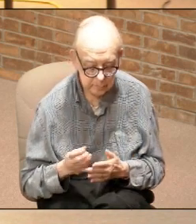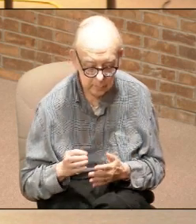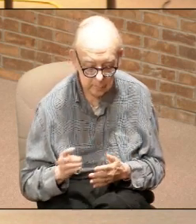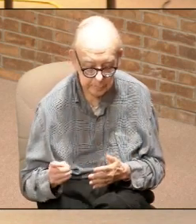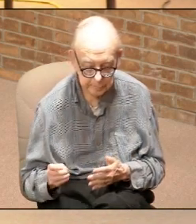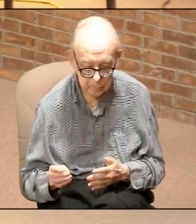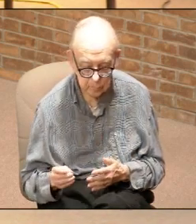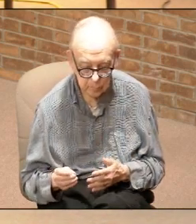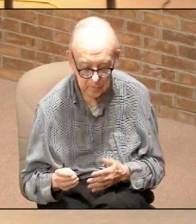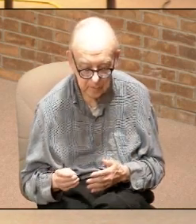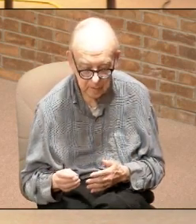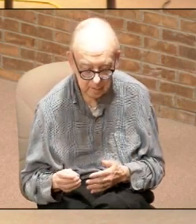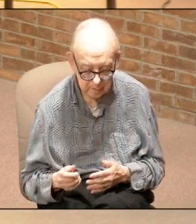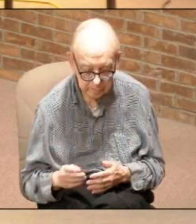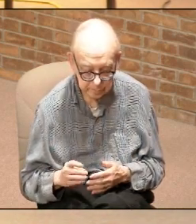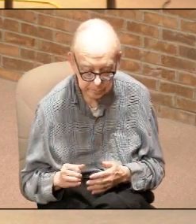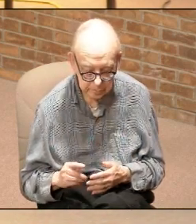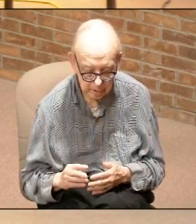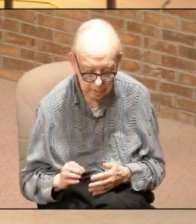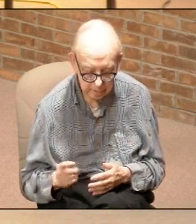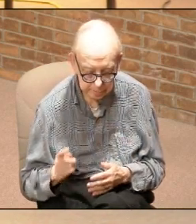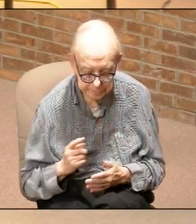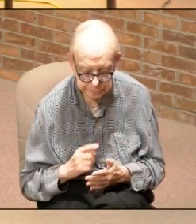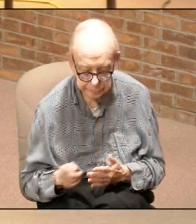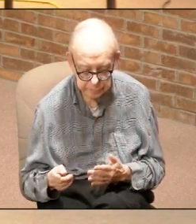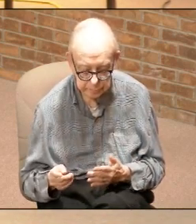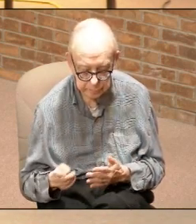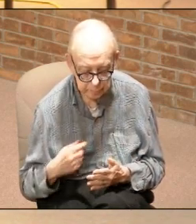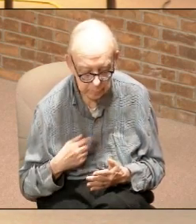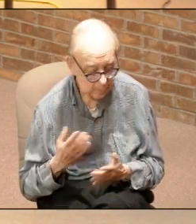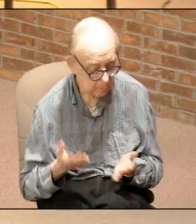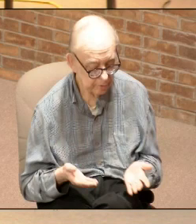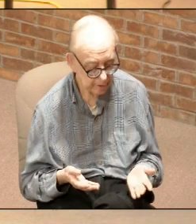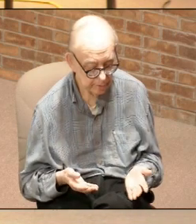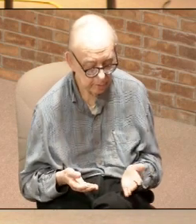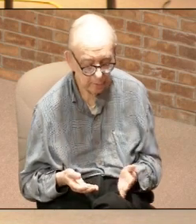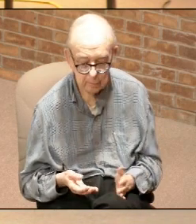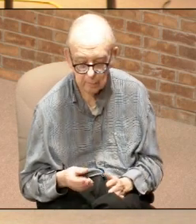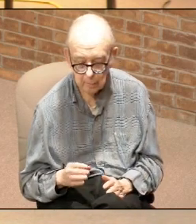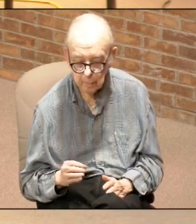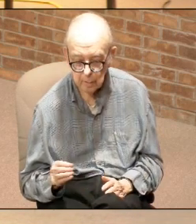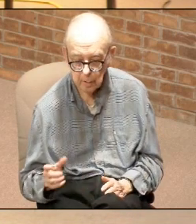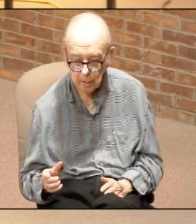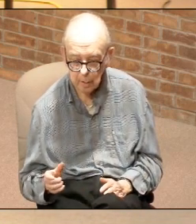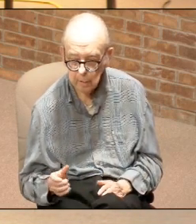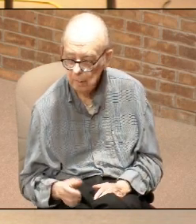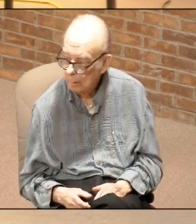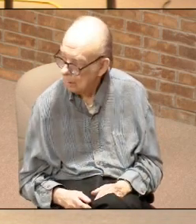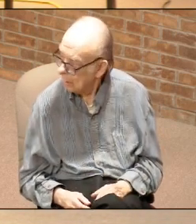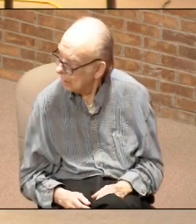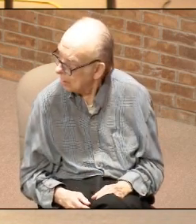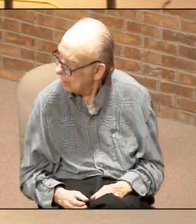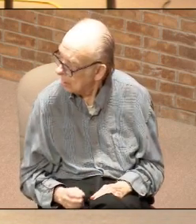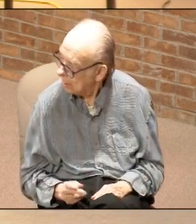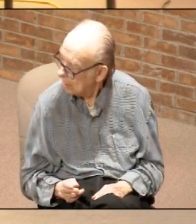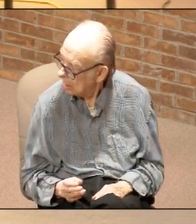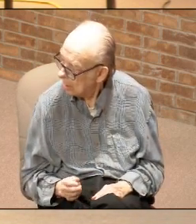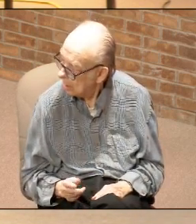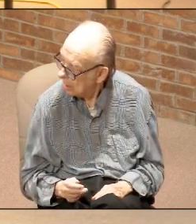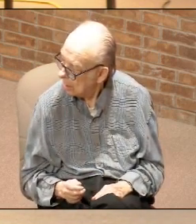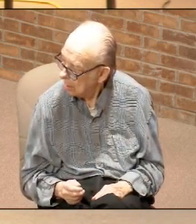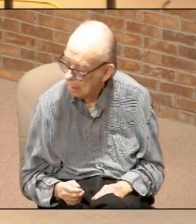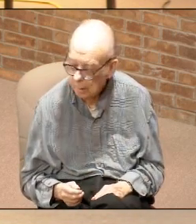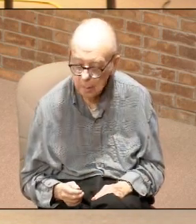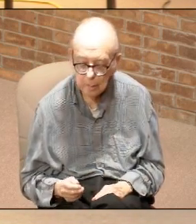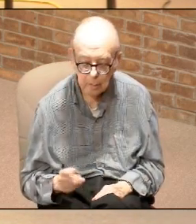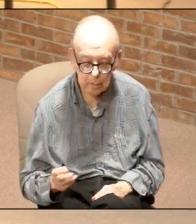you know groceries for the week and then whatever was left cool and if huh yeah